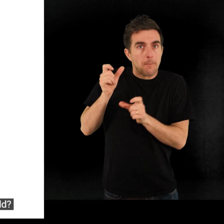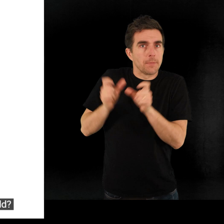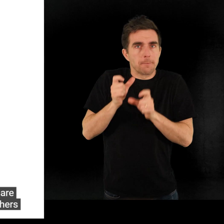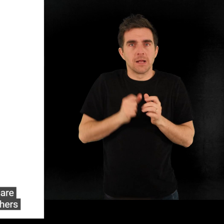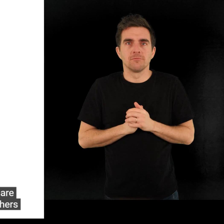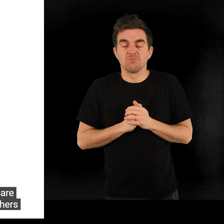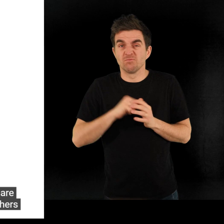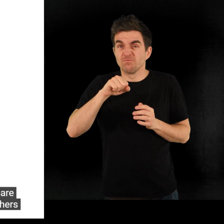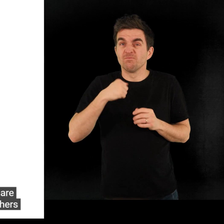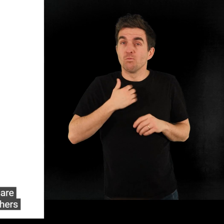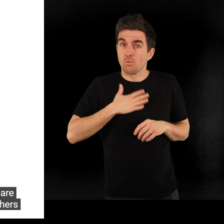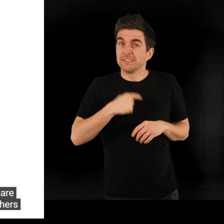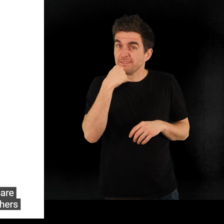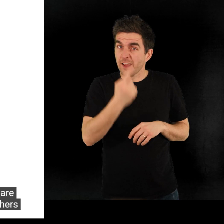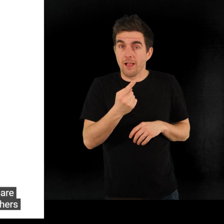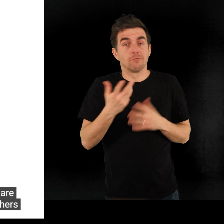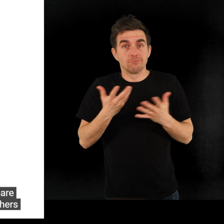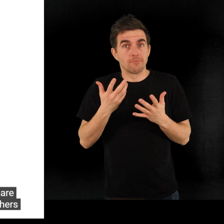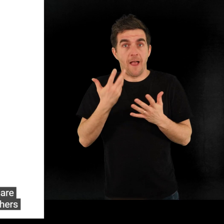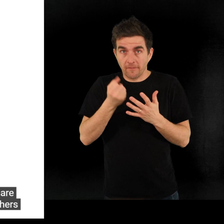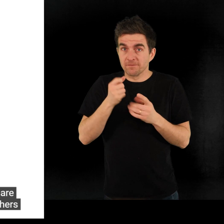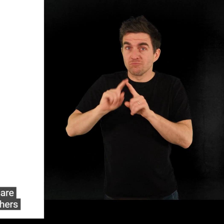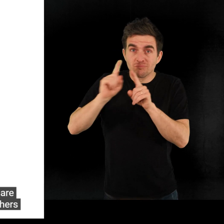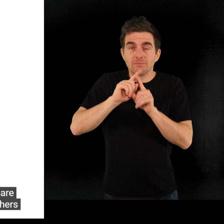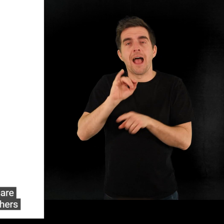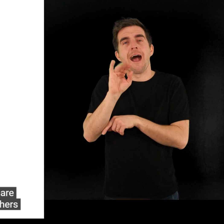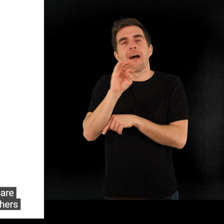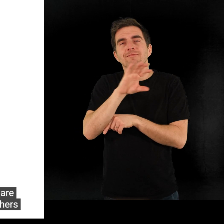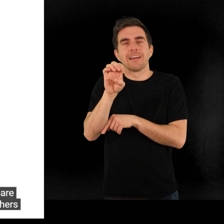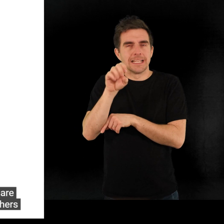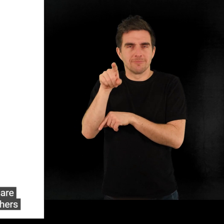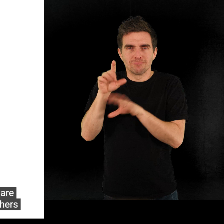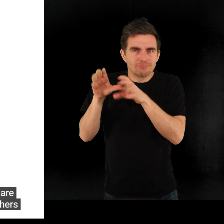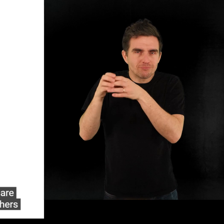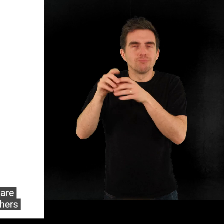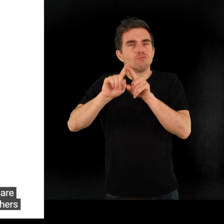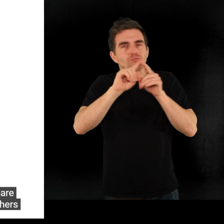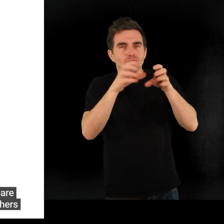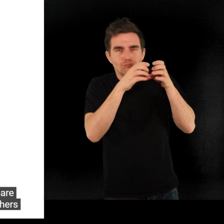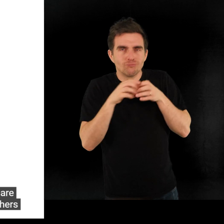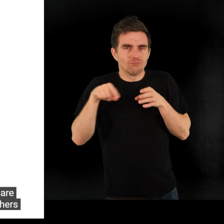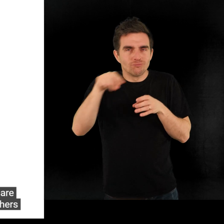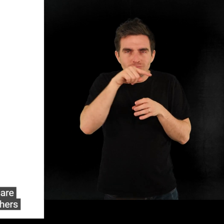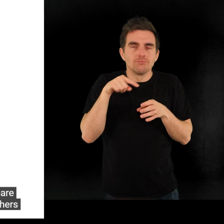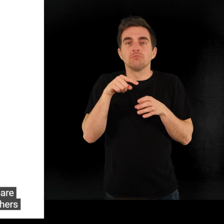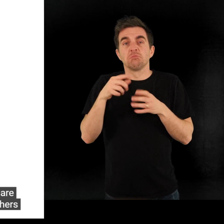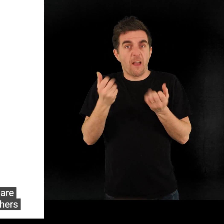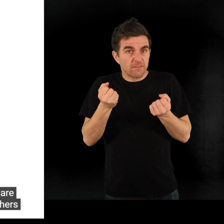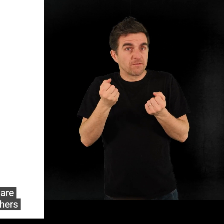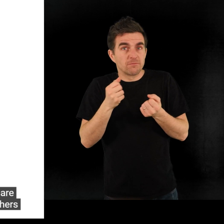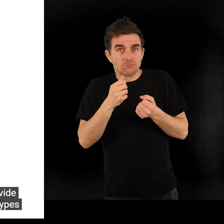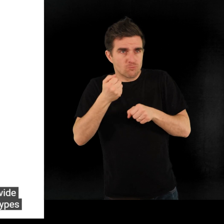to add? Yes, I would like to say that we are happy that stakeholders like IFES and